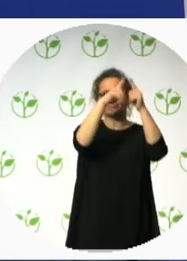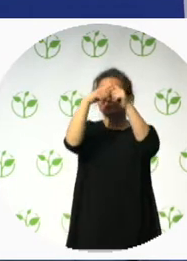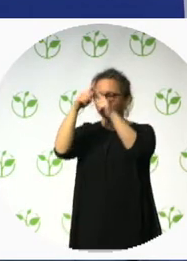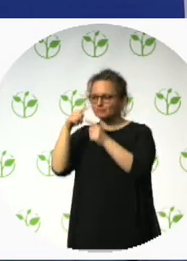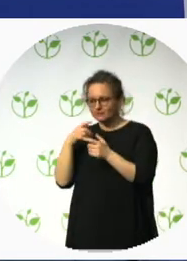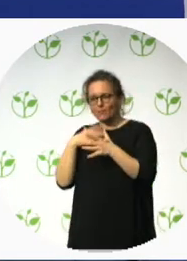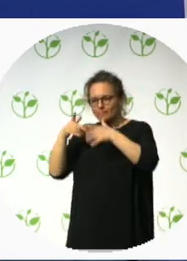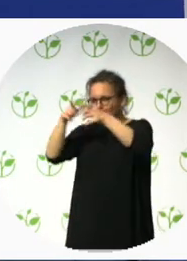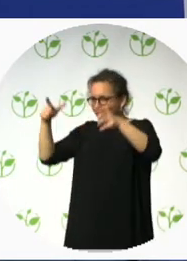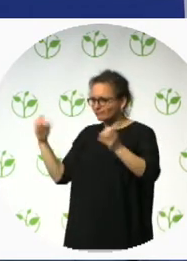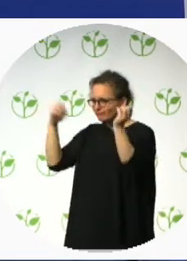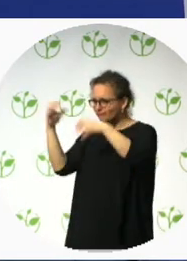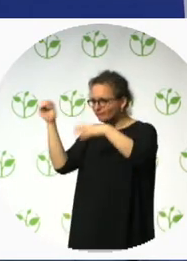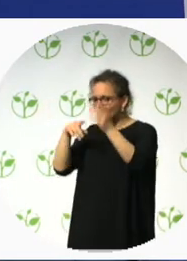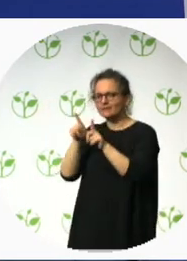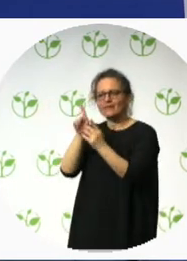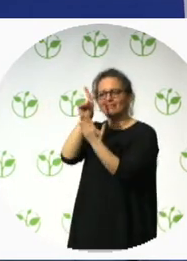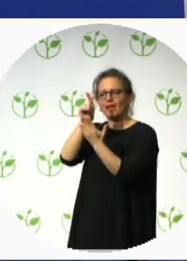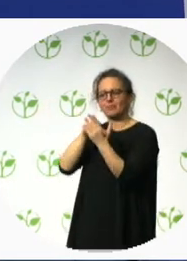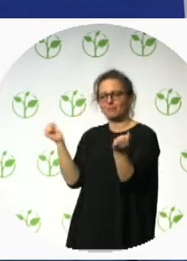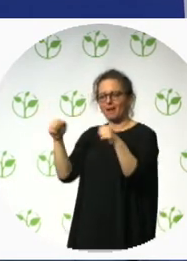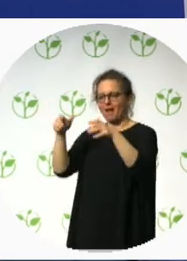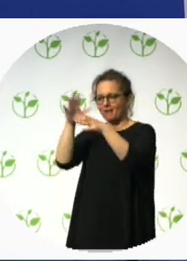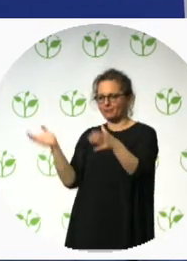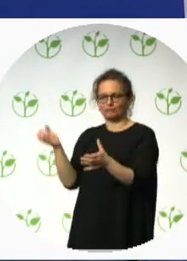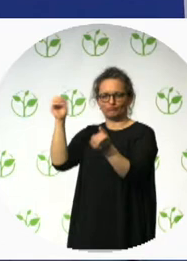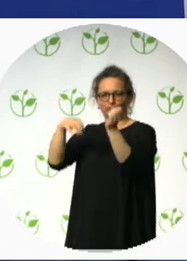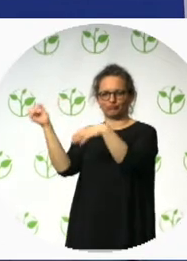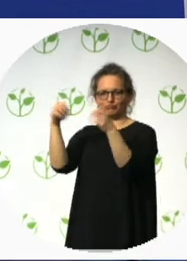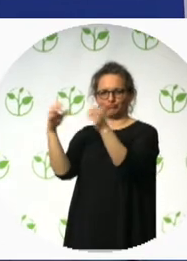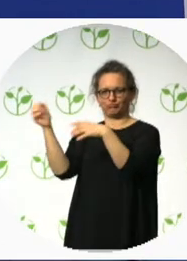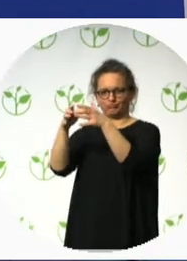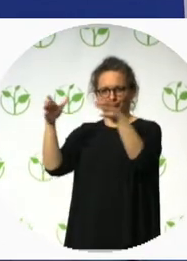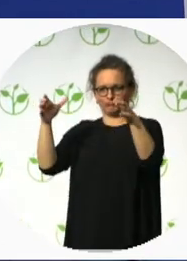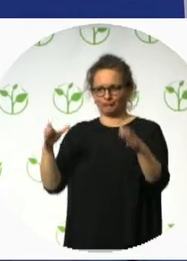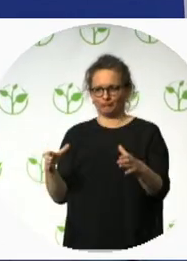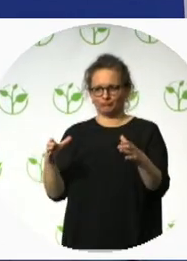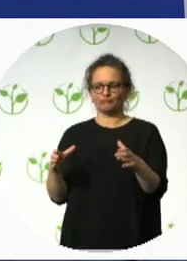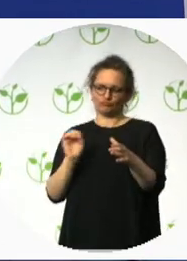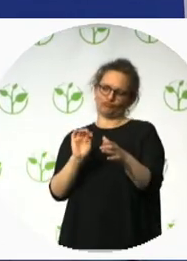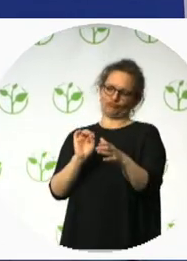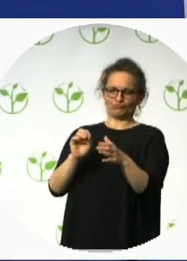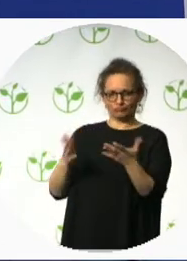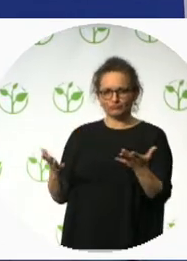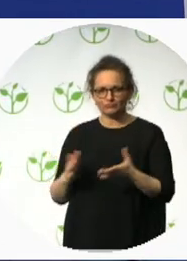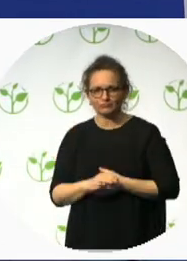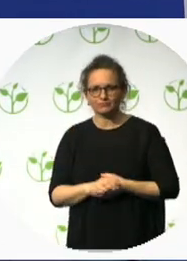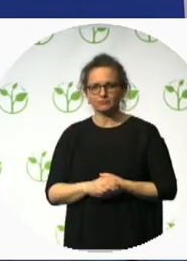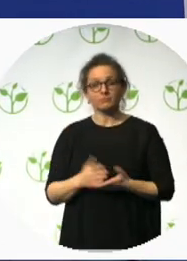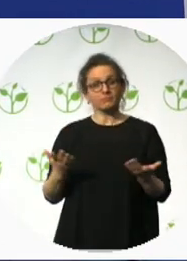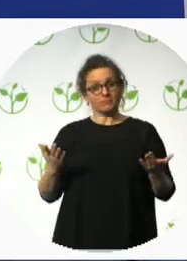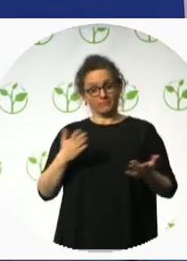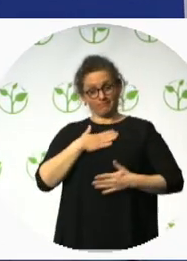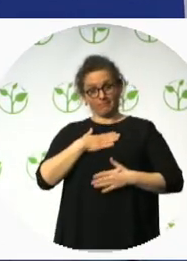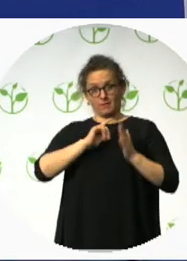Thank you, Tom. And I'm happy to be here today to share our project with you. Our project is called the Asian Sign